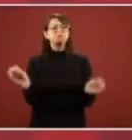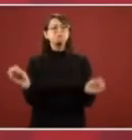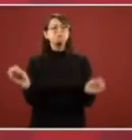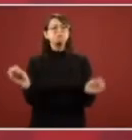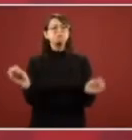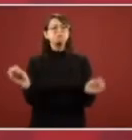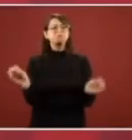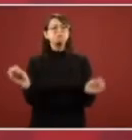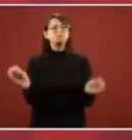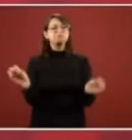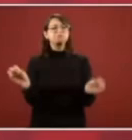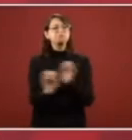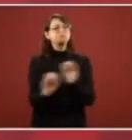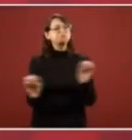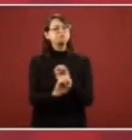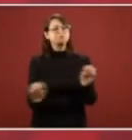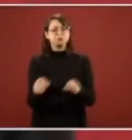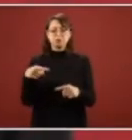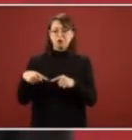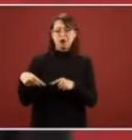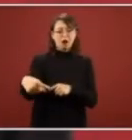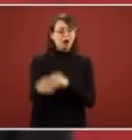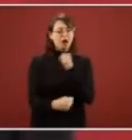have increases.